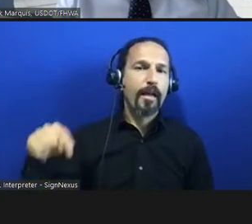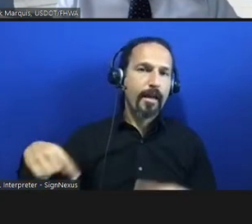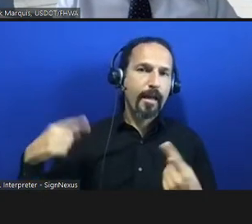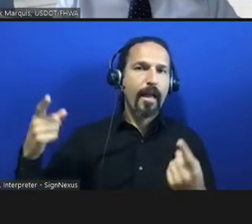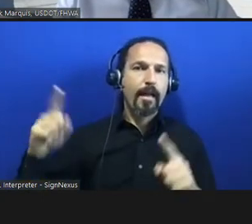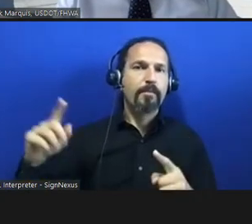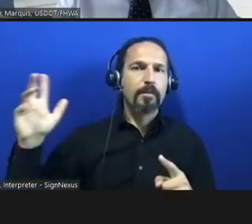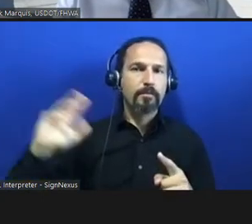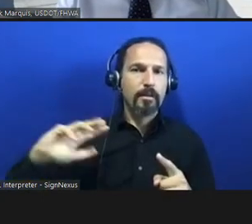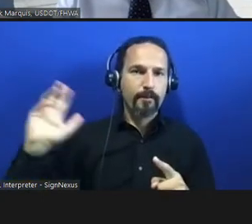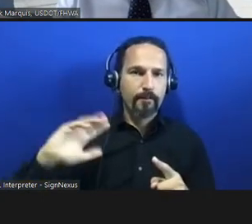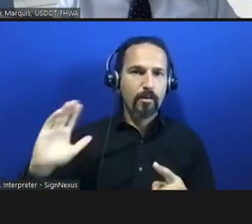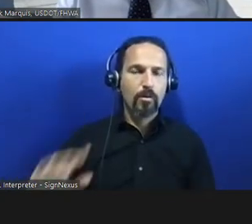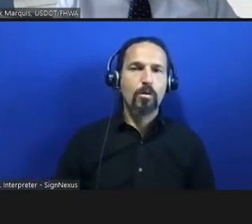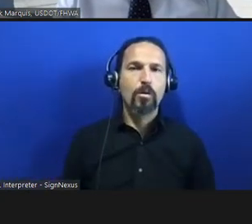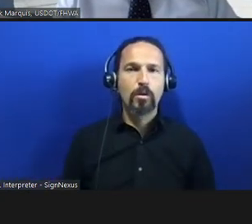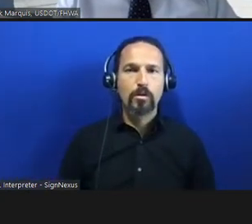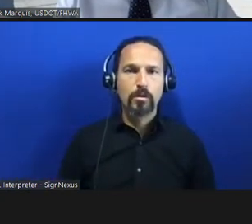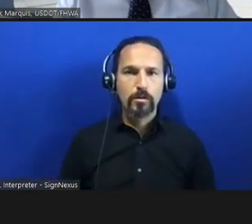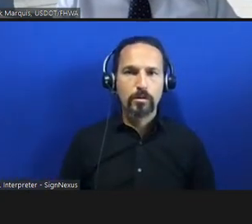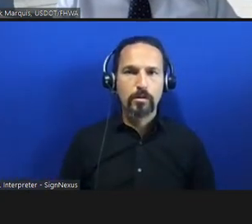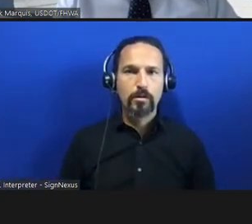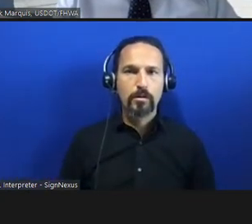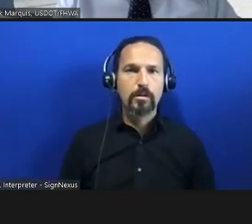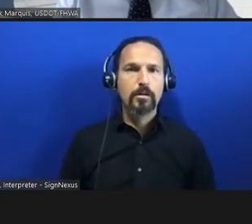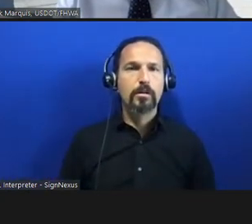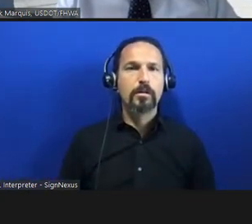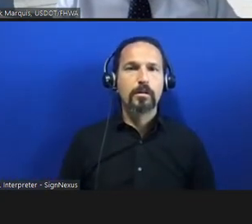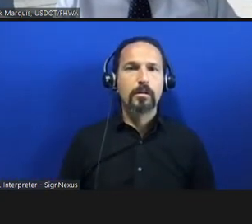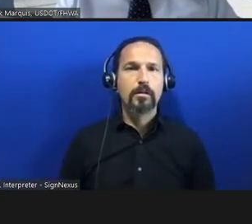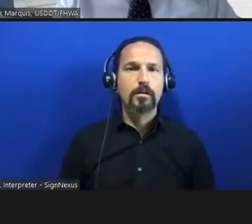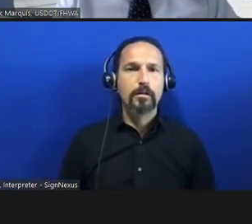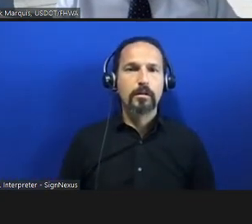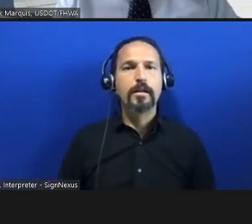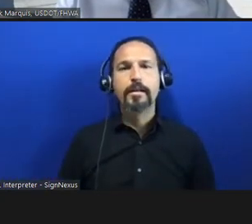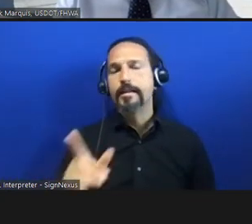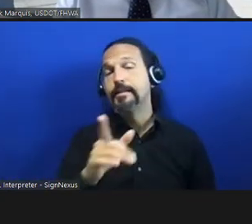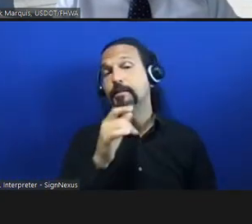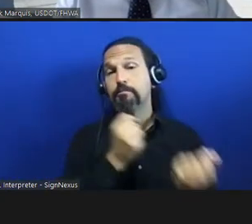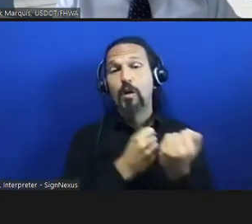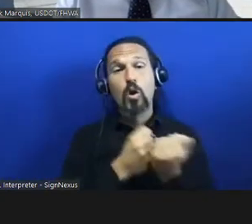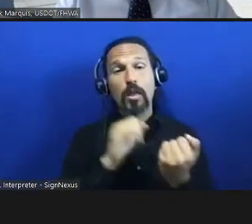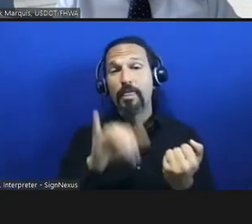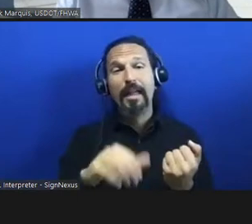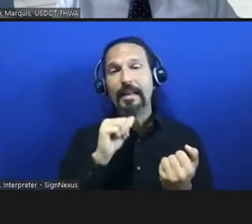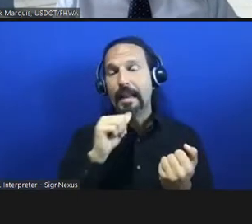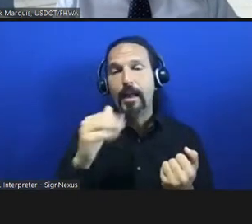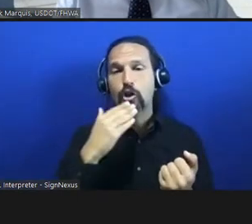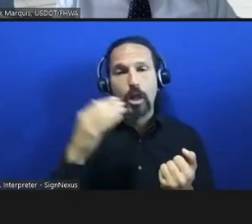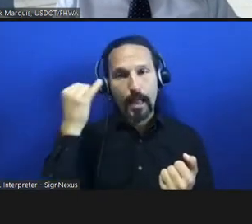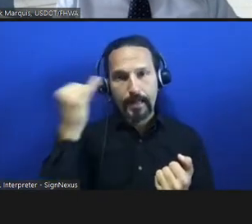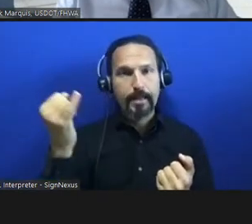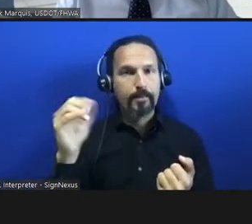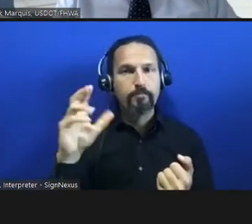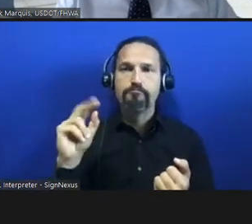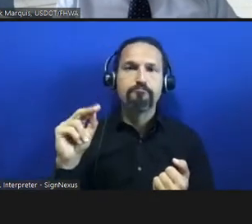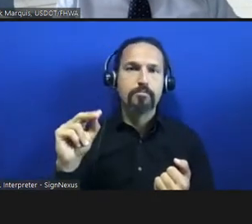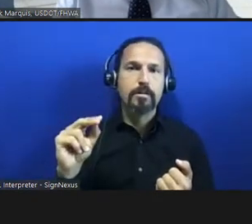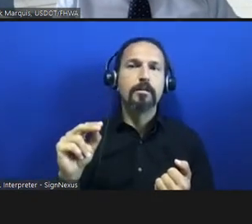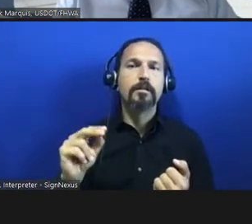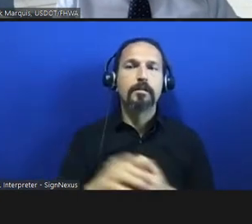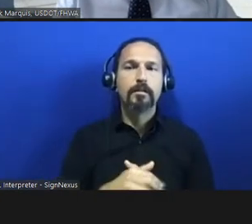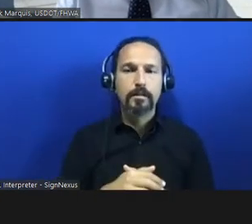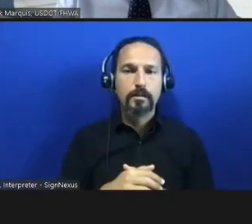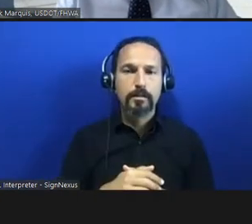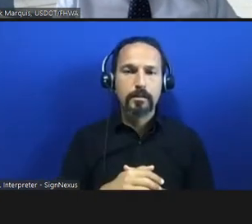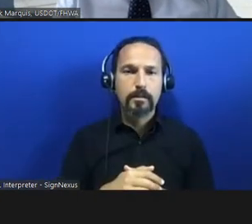before so in summary I don't think that supporting this would be a good idea in principle however